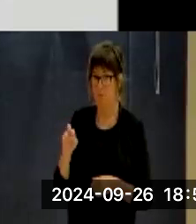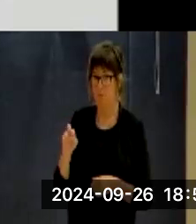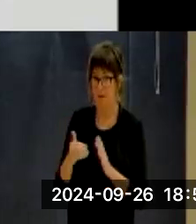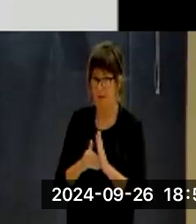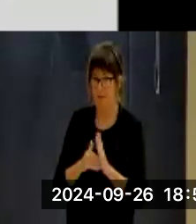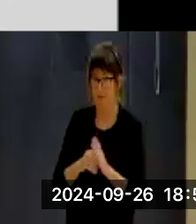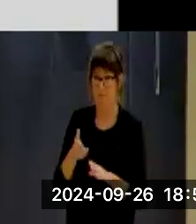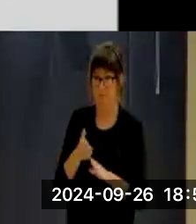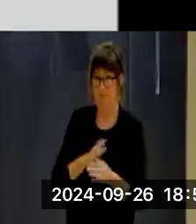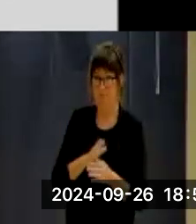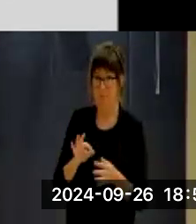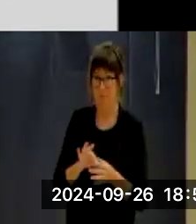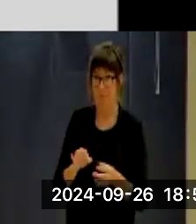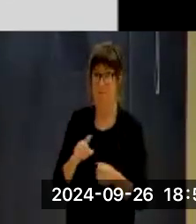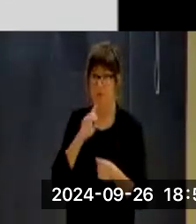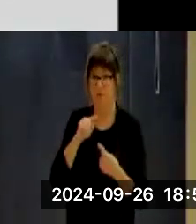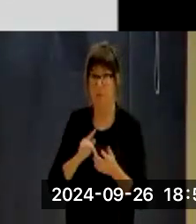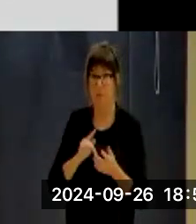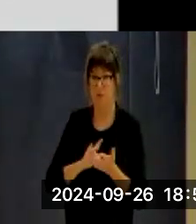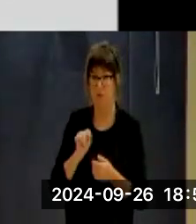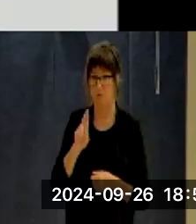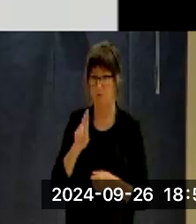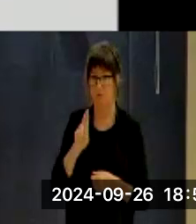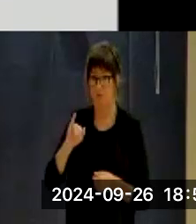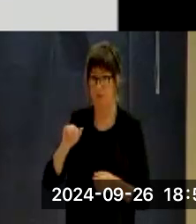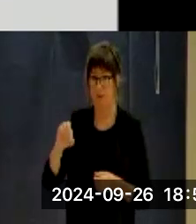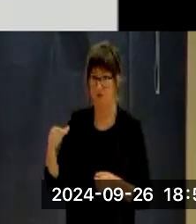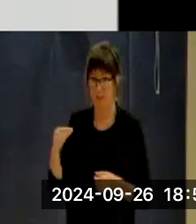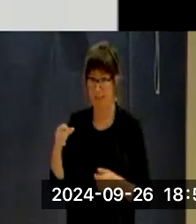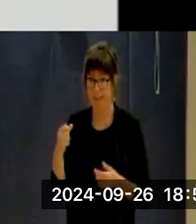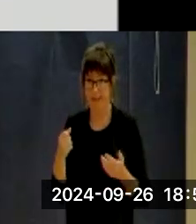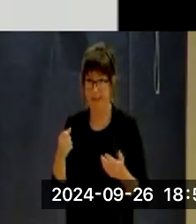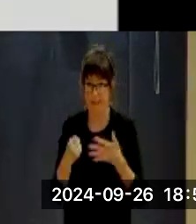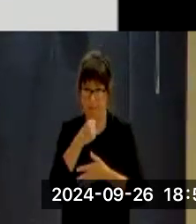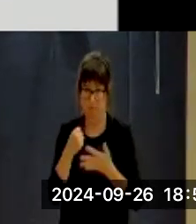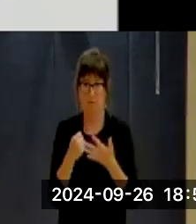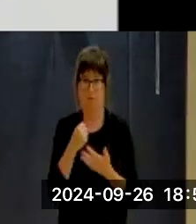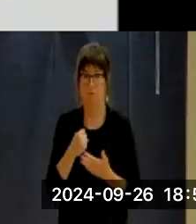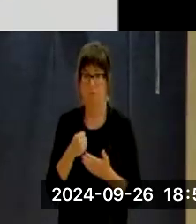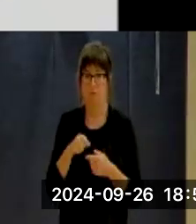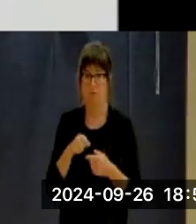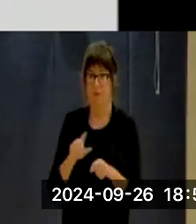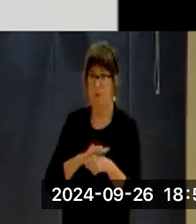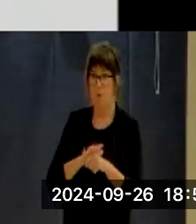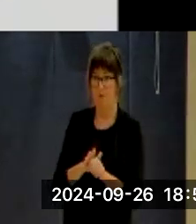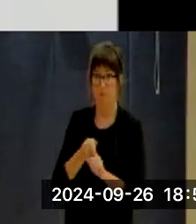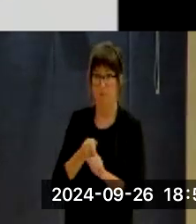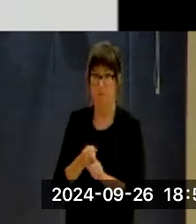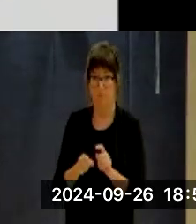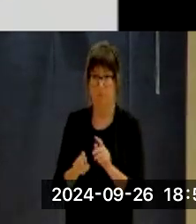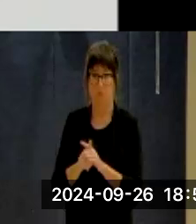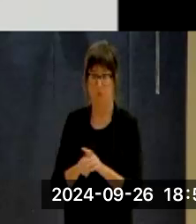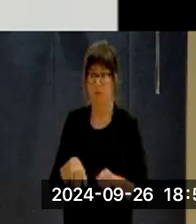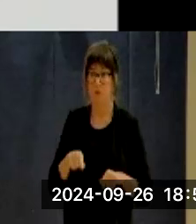mentioned medical triaging and the crisis moment that COVID brought. But I wanted to add on that even though the crisis